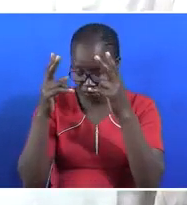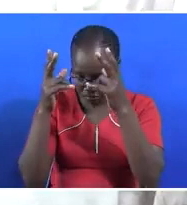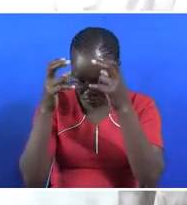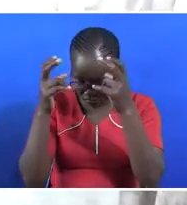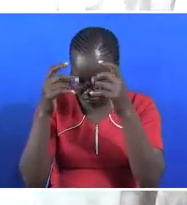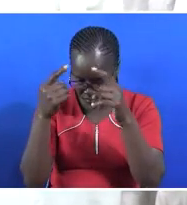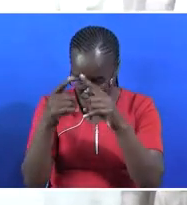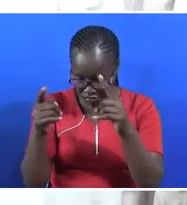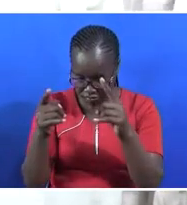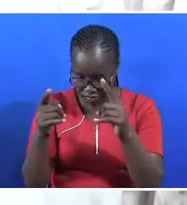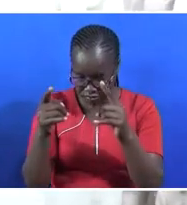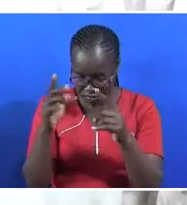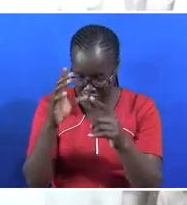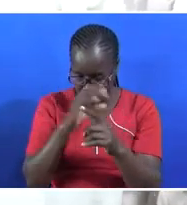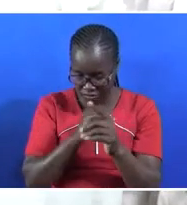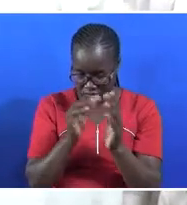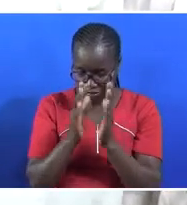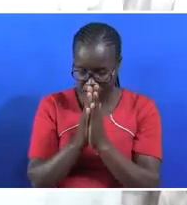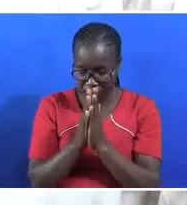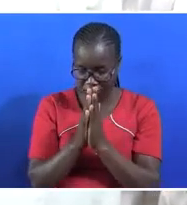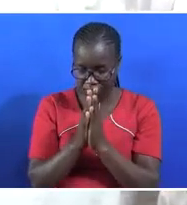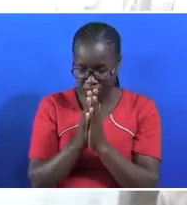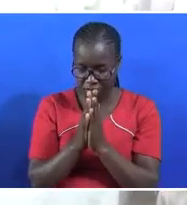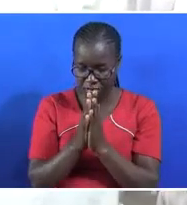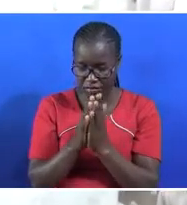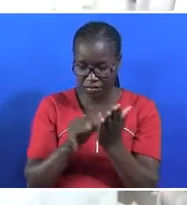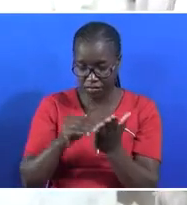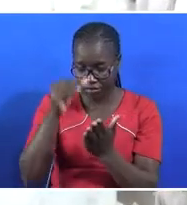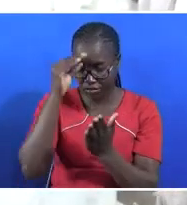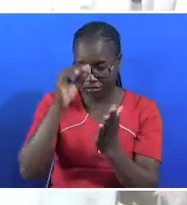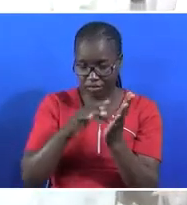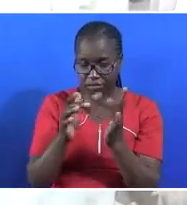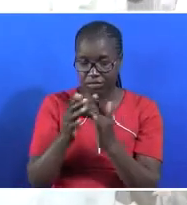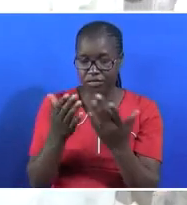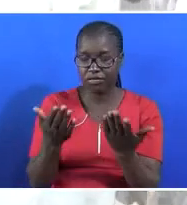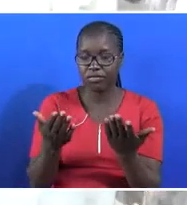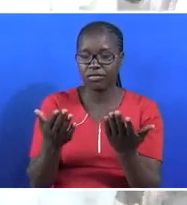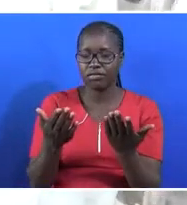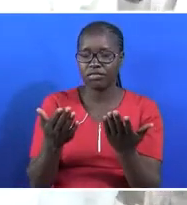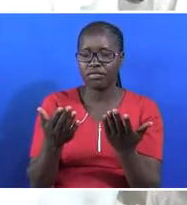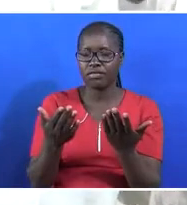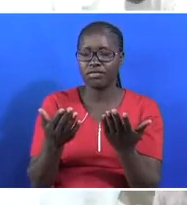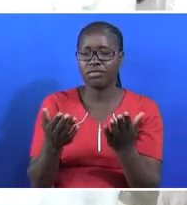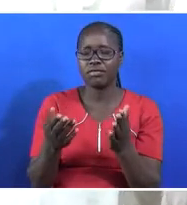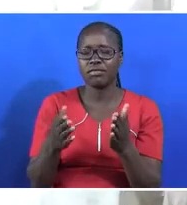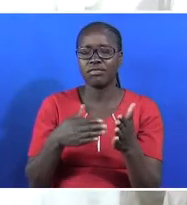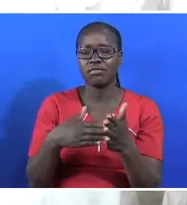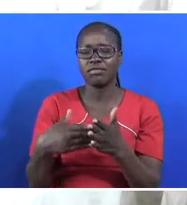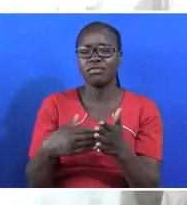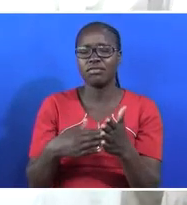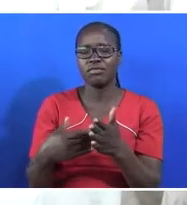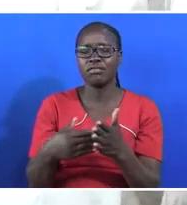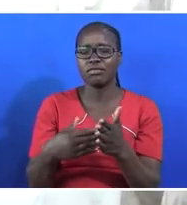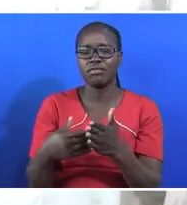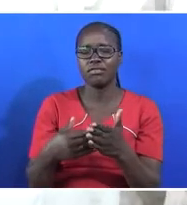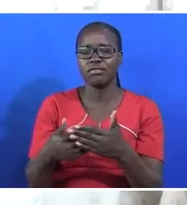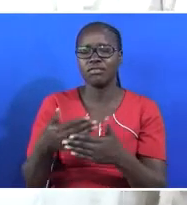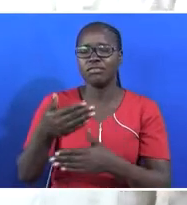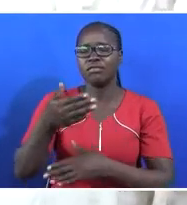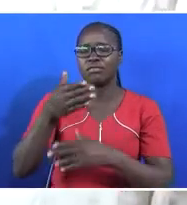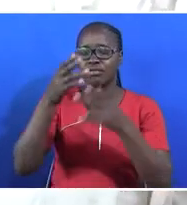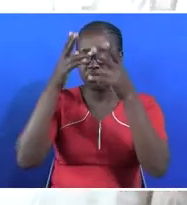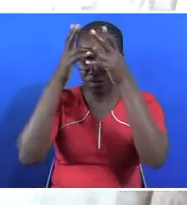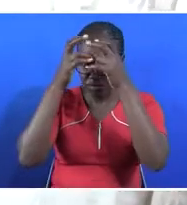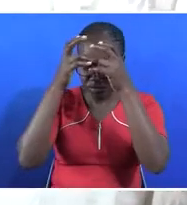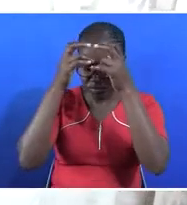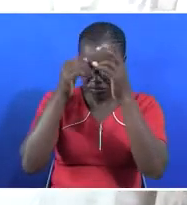By lack of prayer and study of your word, oh Lord, we are vulnerable before the devil.